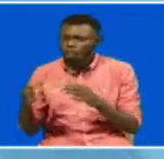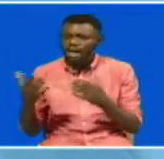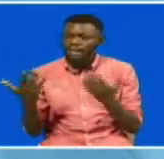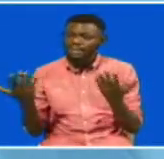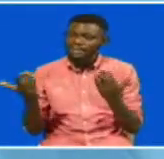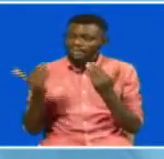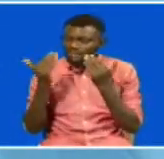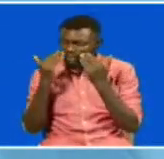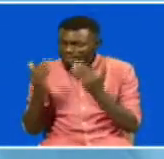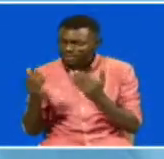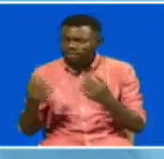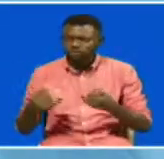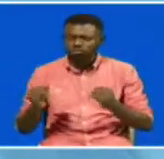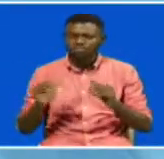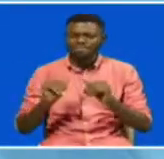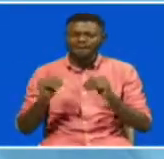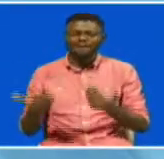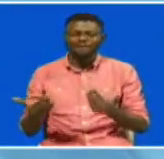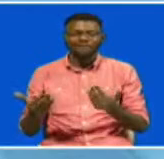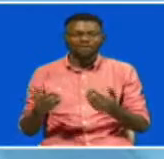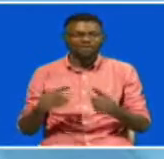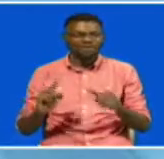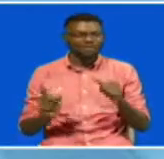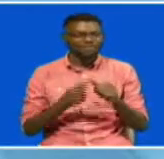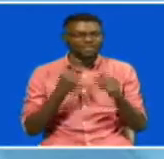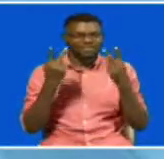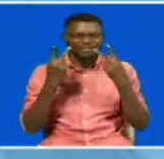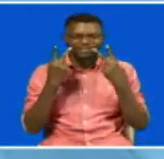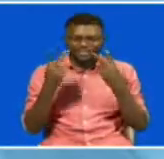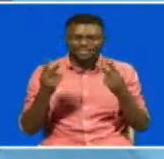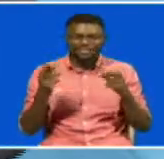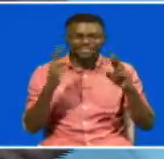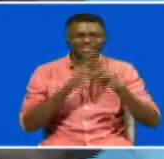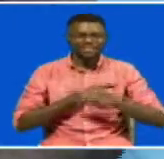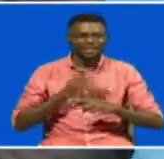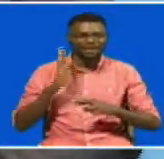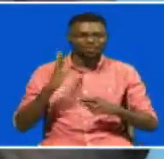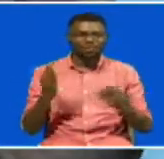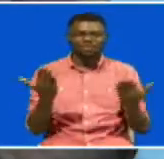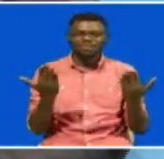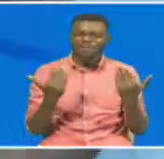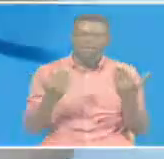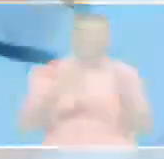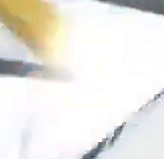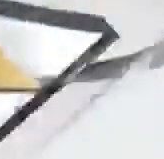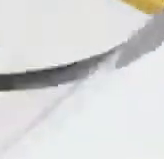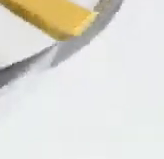handshake. We're talking about that when we come back. But first, a break on News Hour. We're back in a moment.